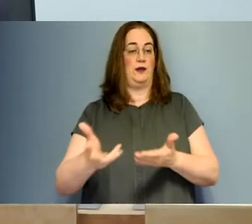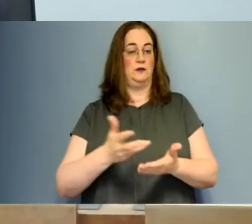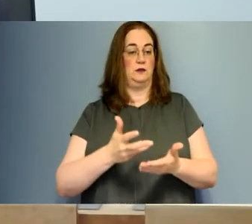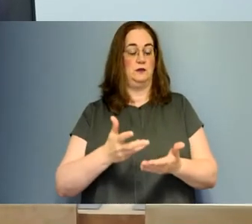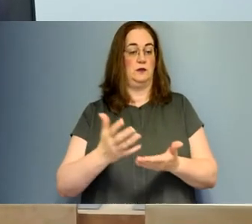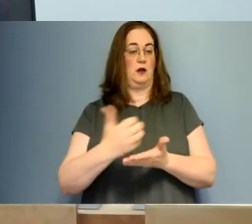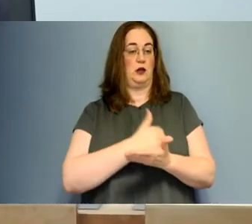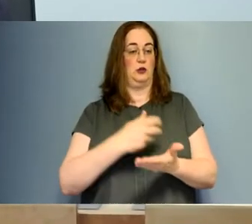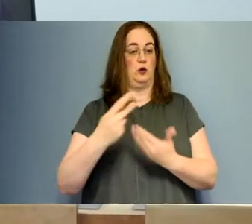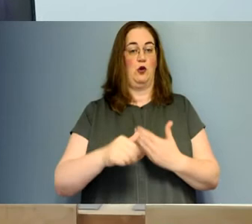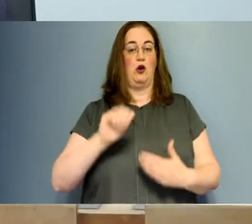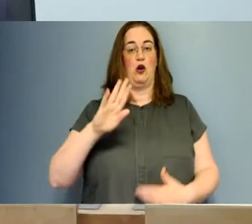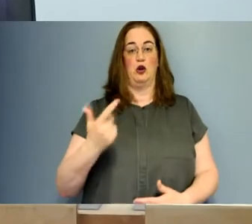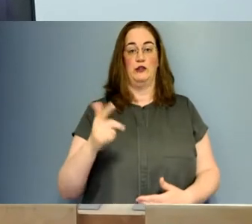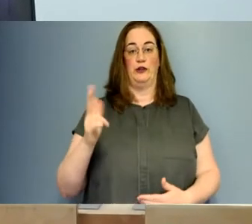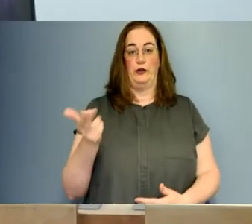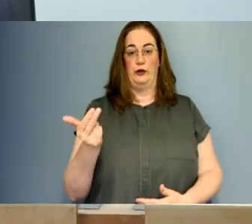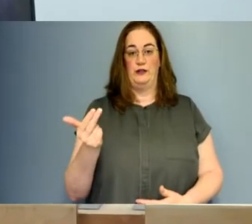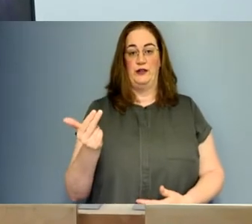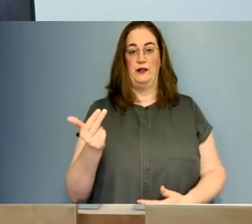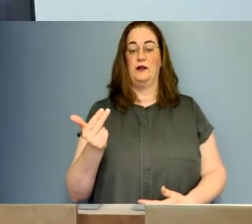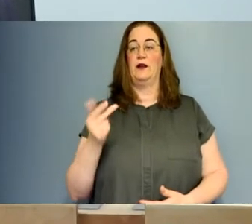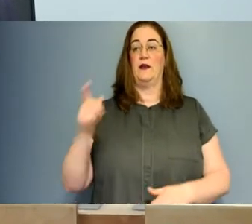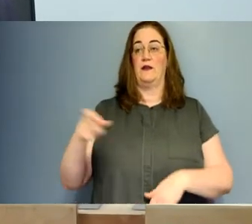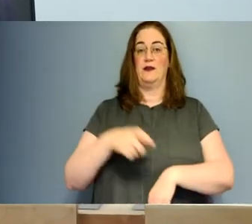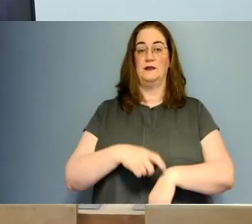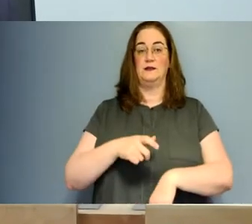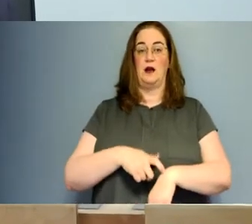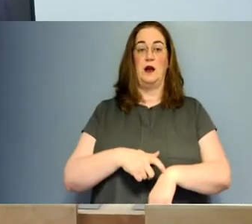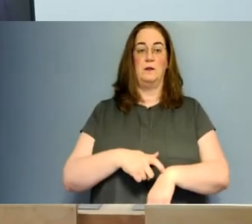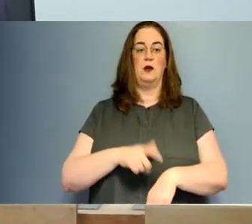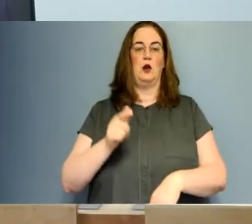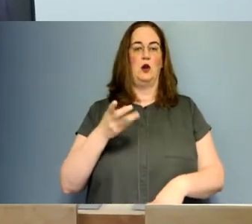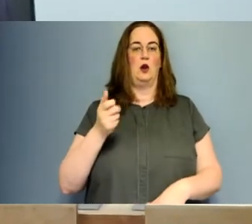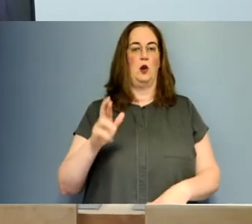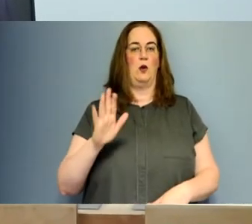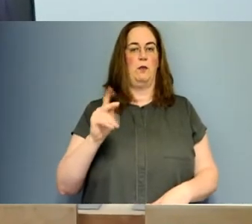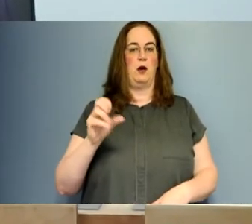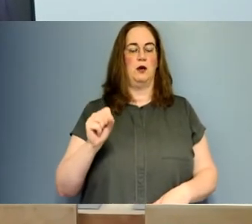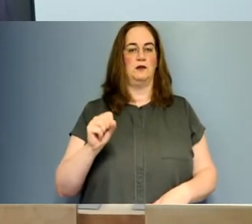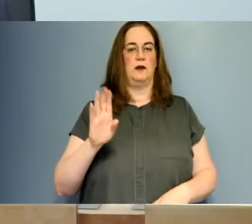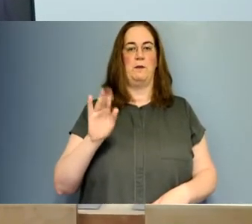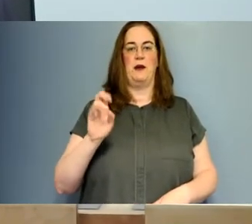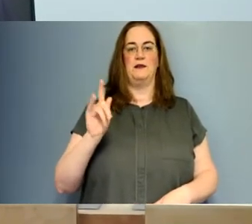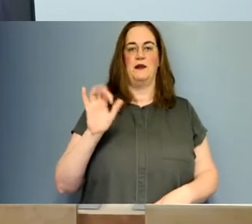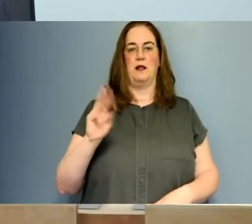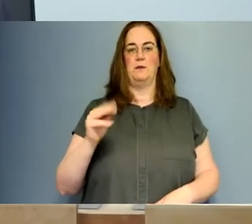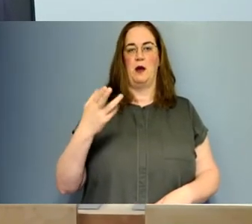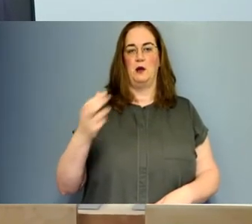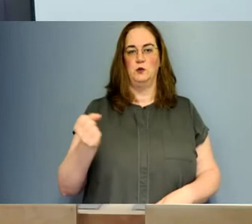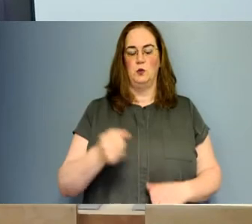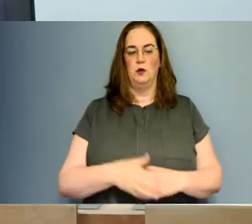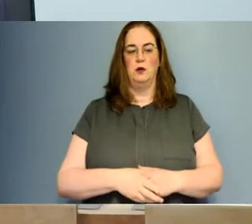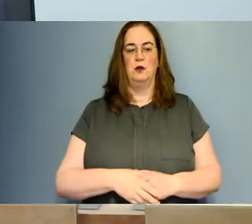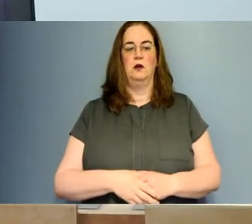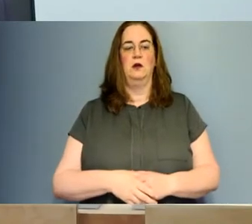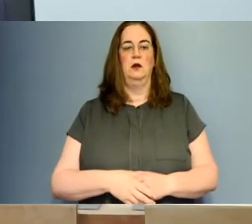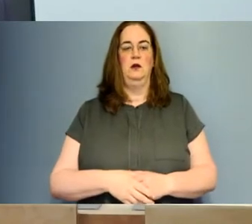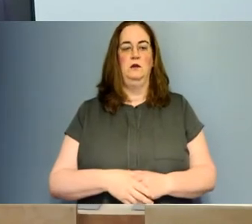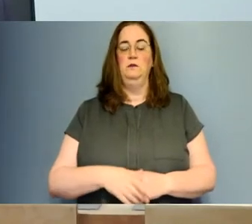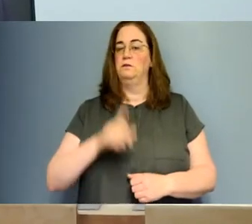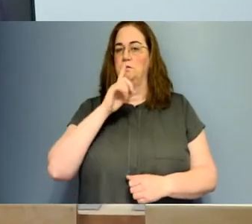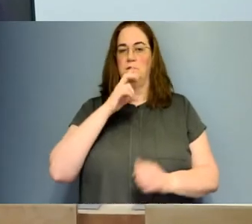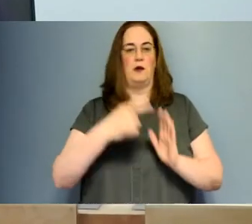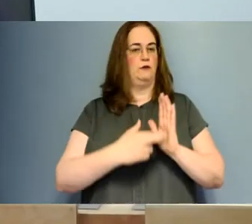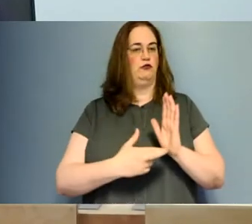August 13th. And this time it is in Lower Bucks County at the Ben Salem High School. And you don't have to